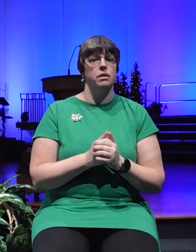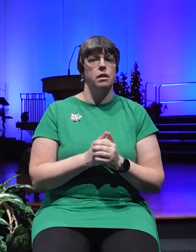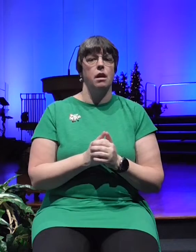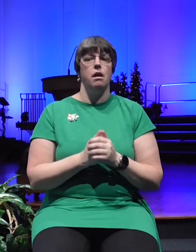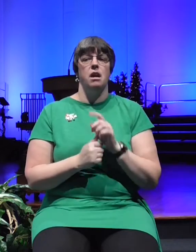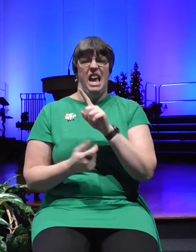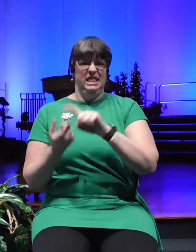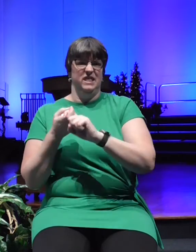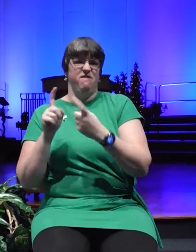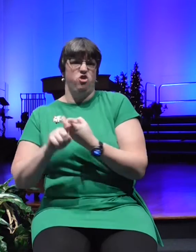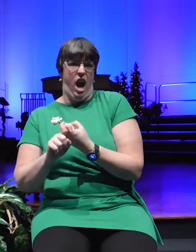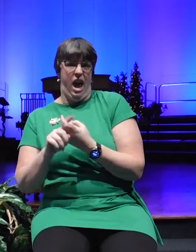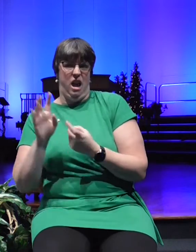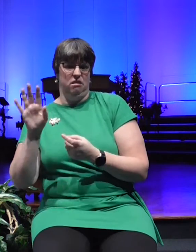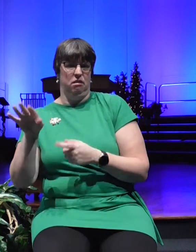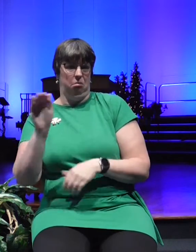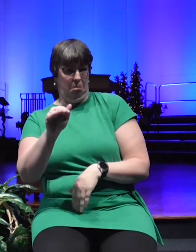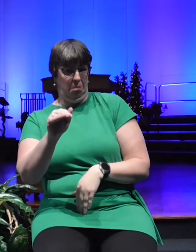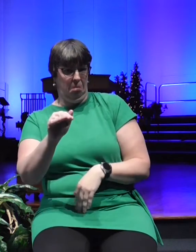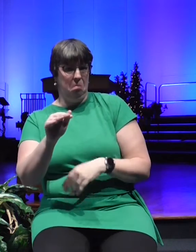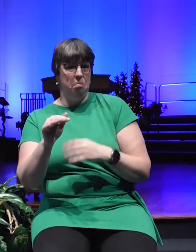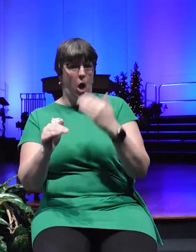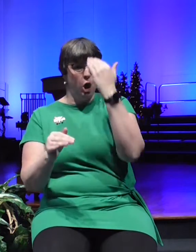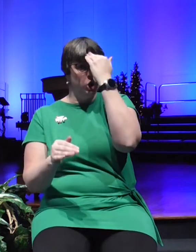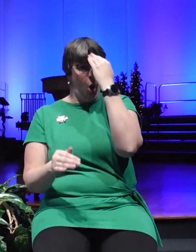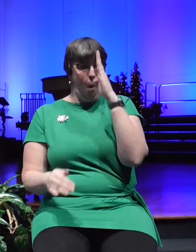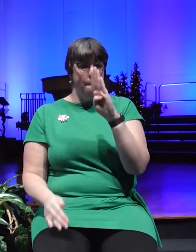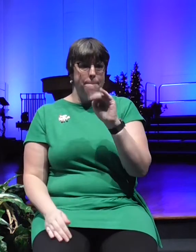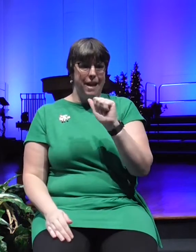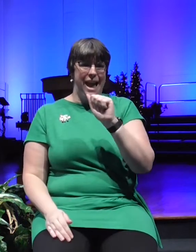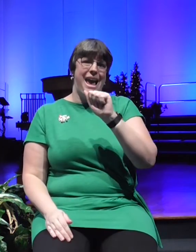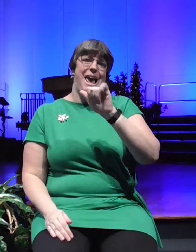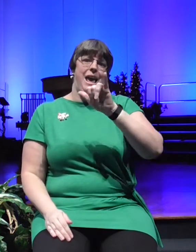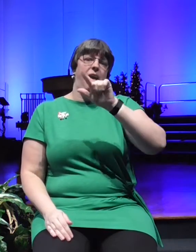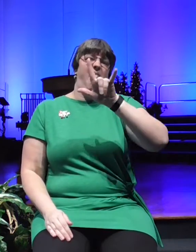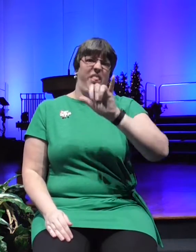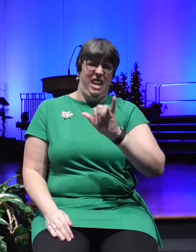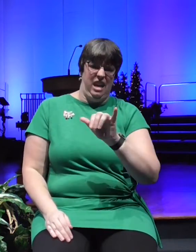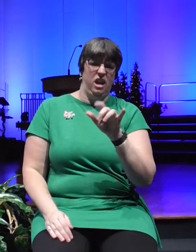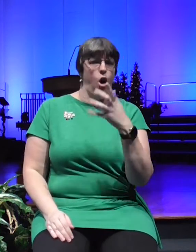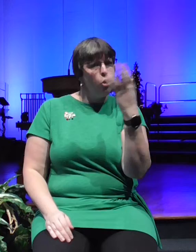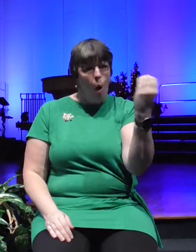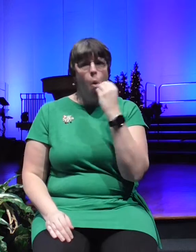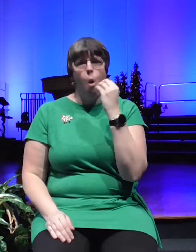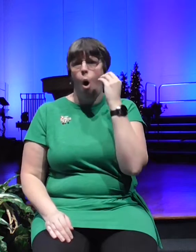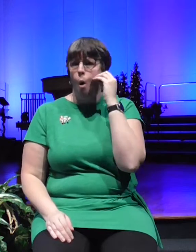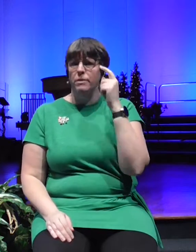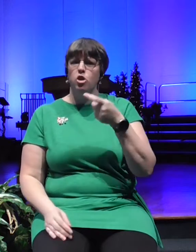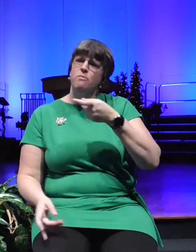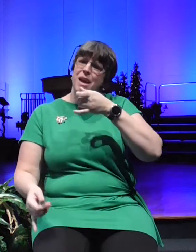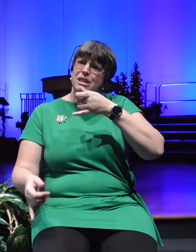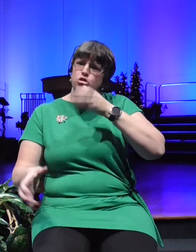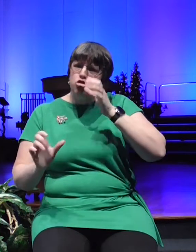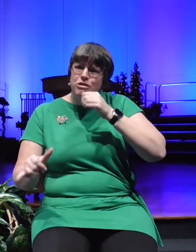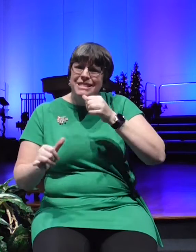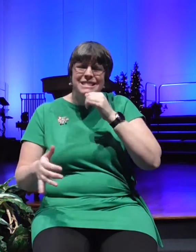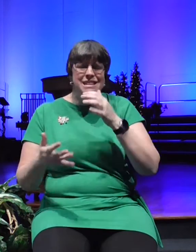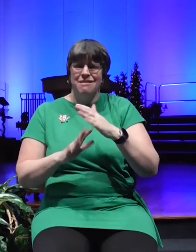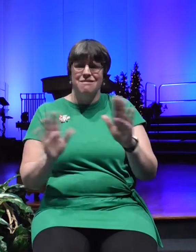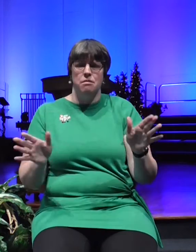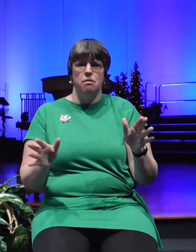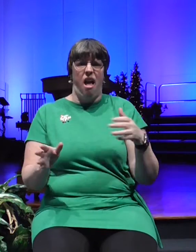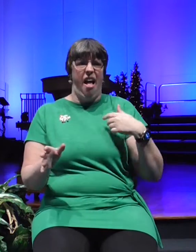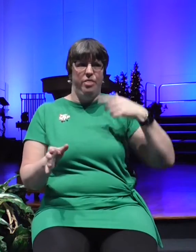And Mr. Martinelli gets up and says to him, "Mr. Bailey, go home. You've had too much to drink." And this man sitting next to